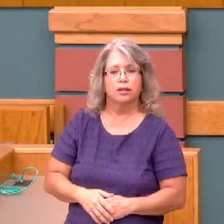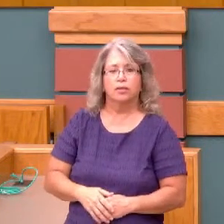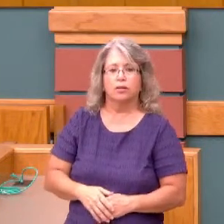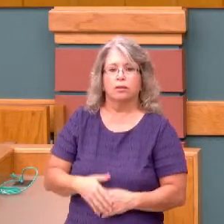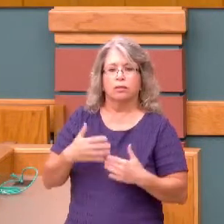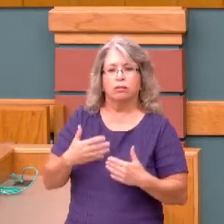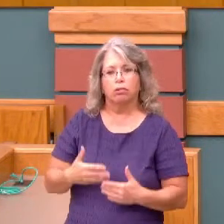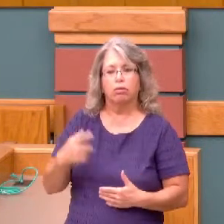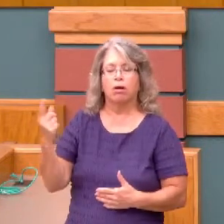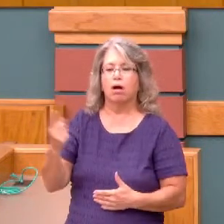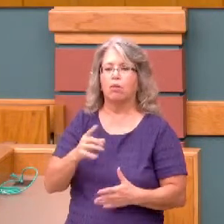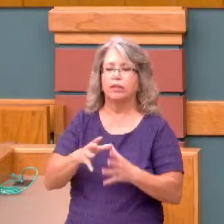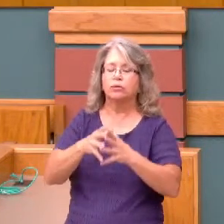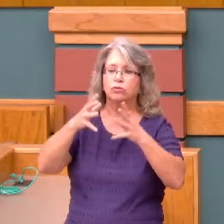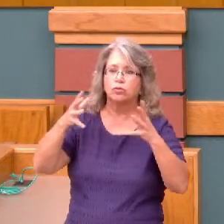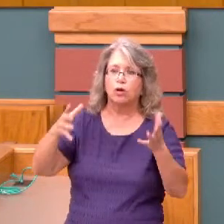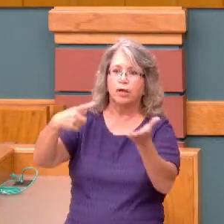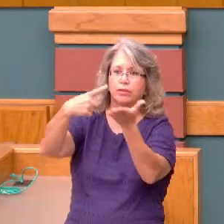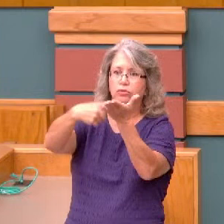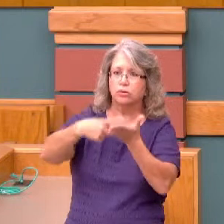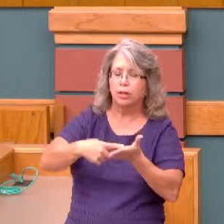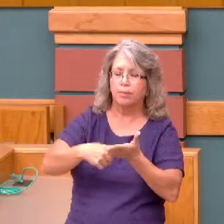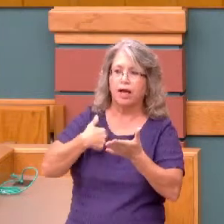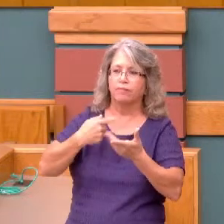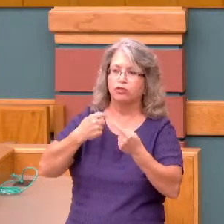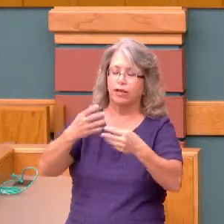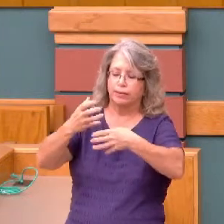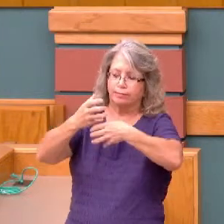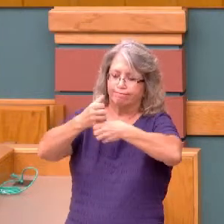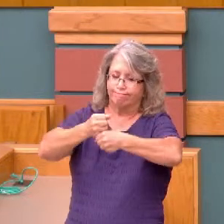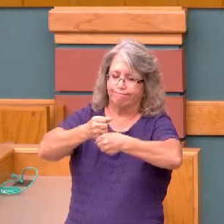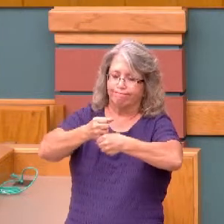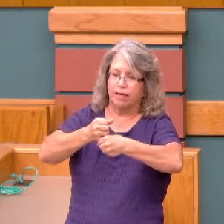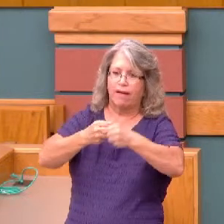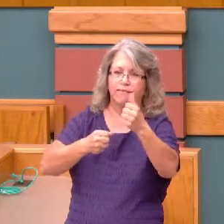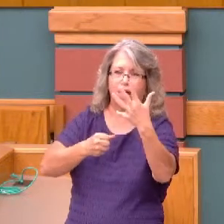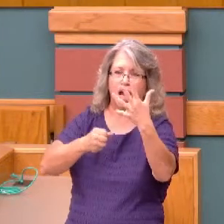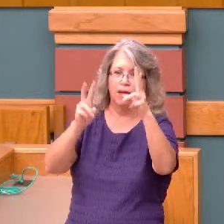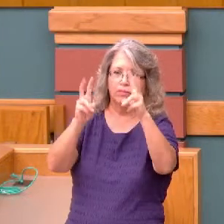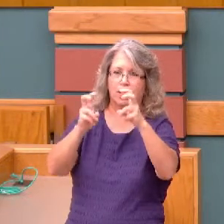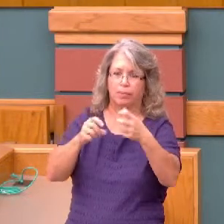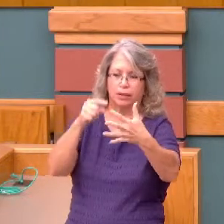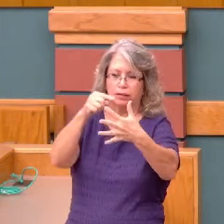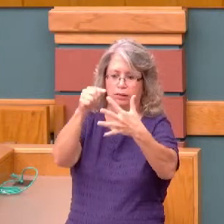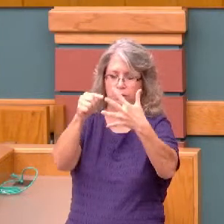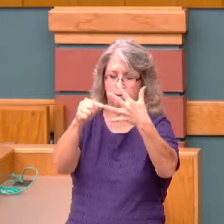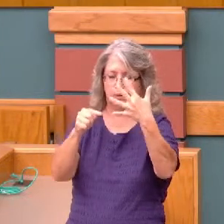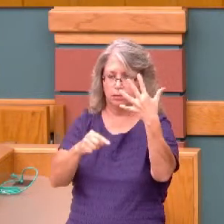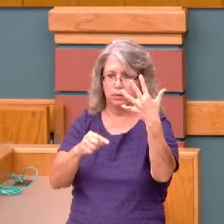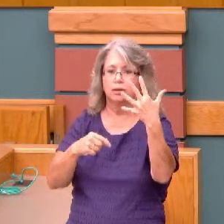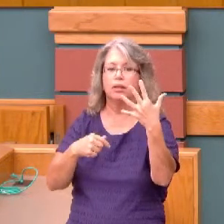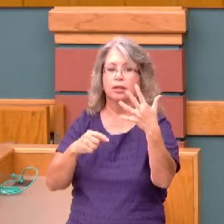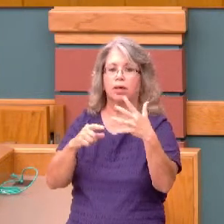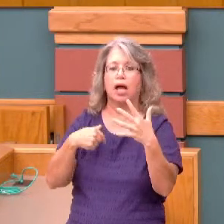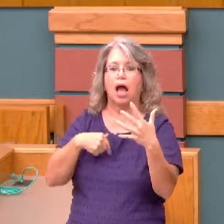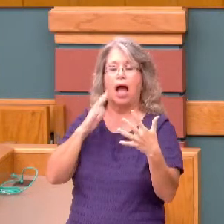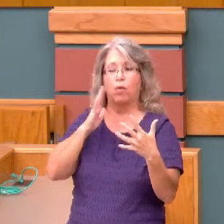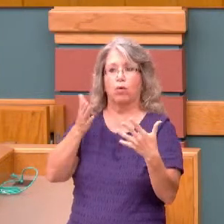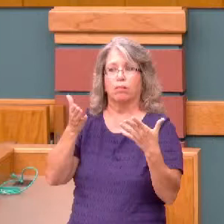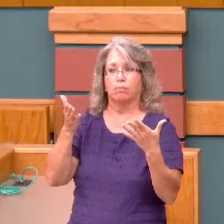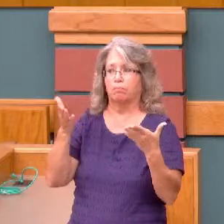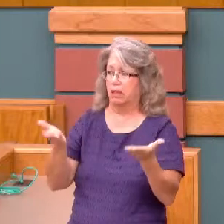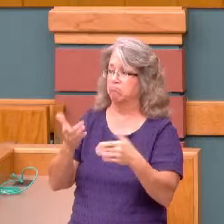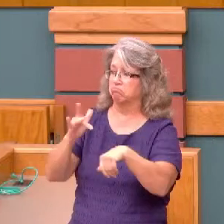tried to condense it for us into 5 topics that I want to cover, but I do want to say that I will be available this